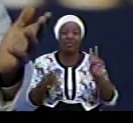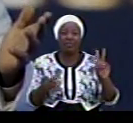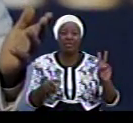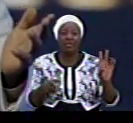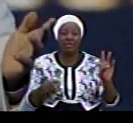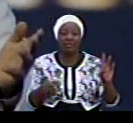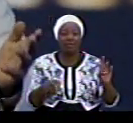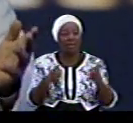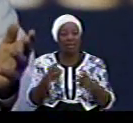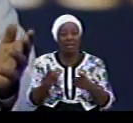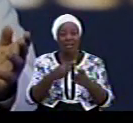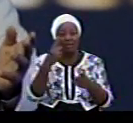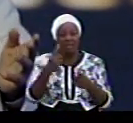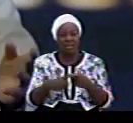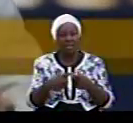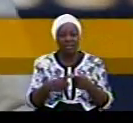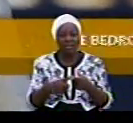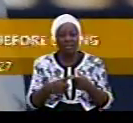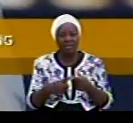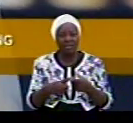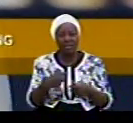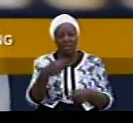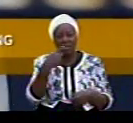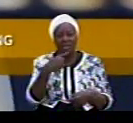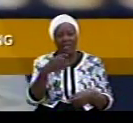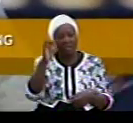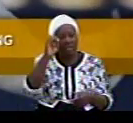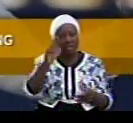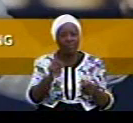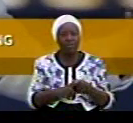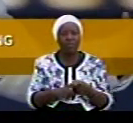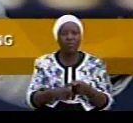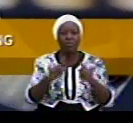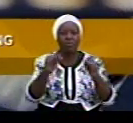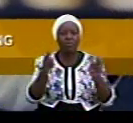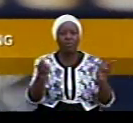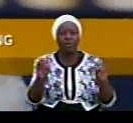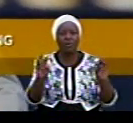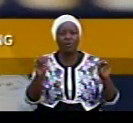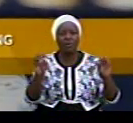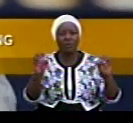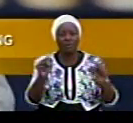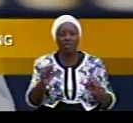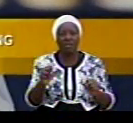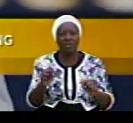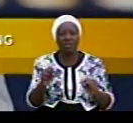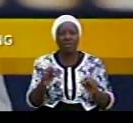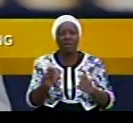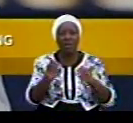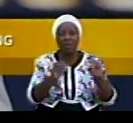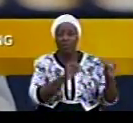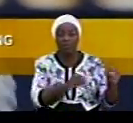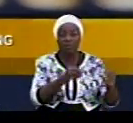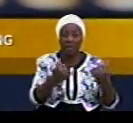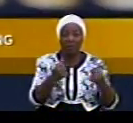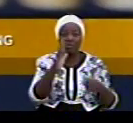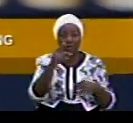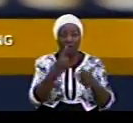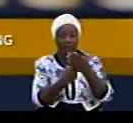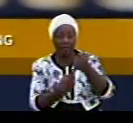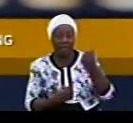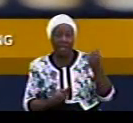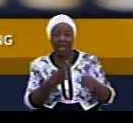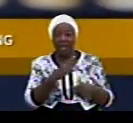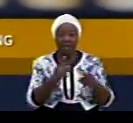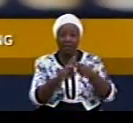then says he to Thomas, reach hither thy finger and